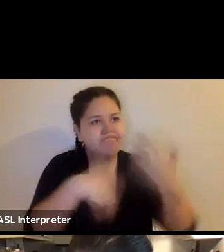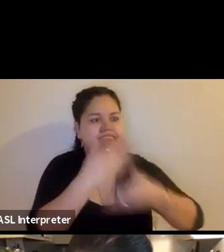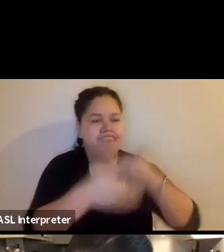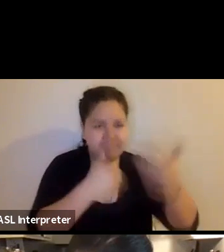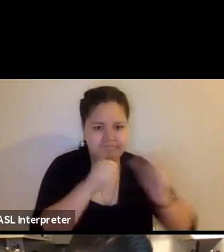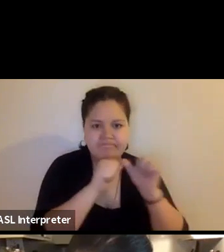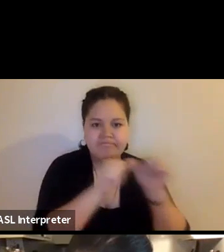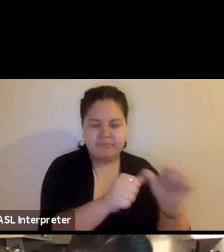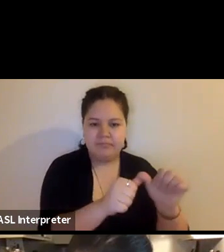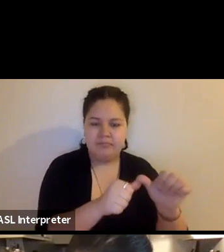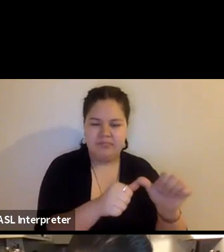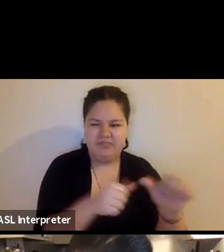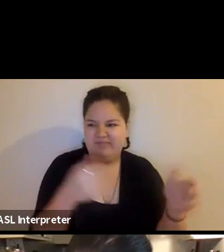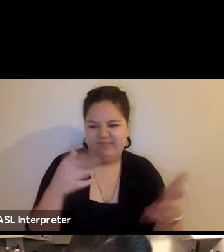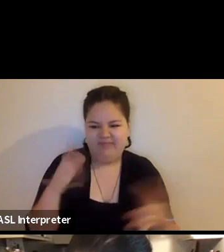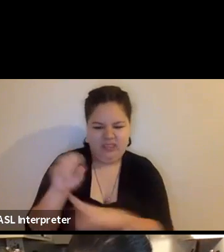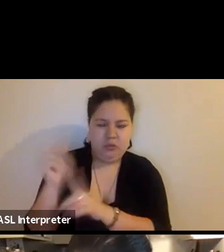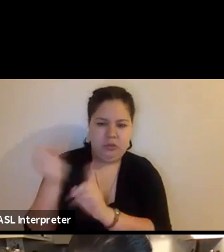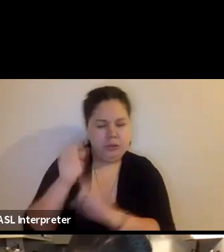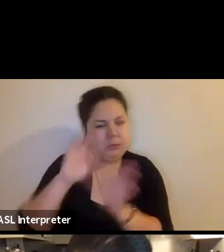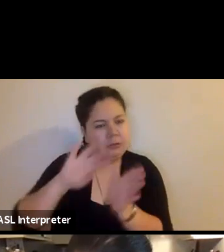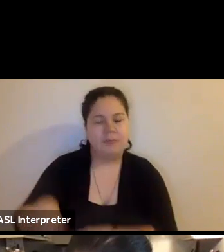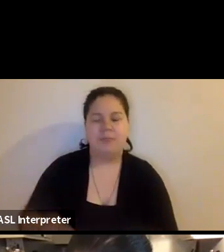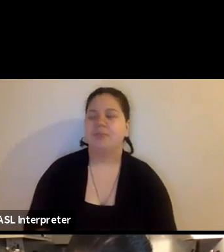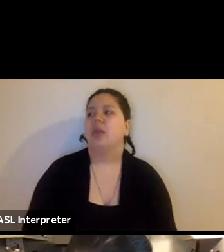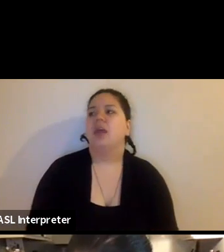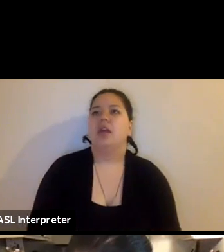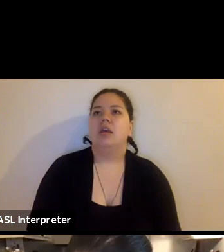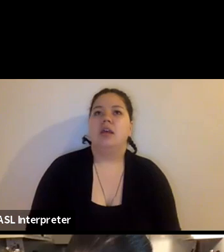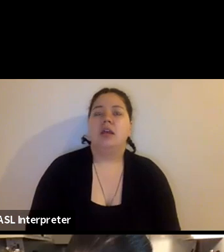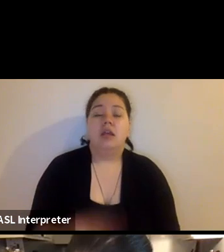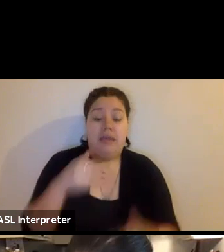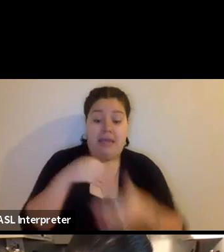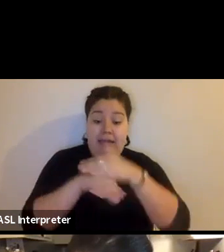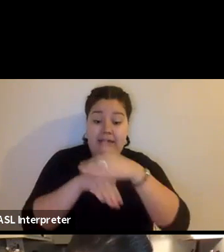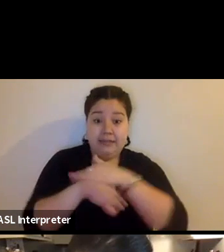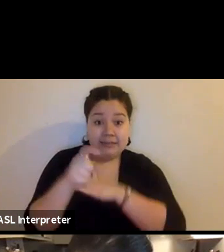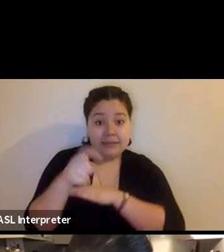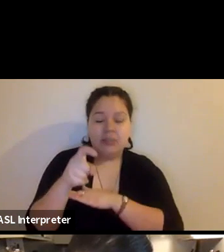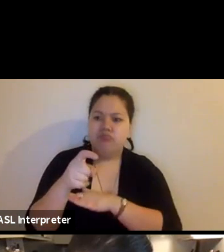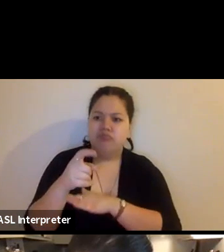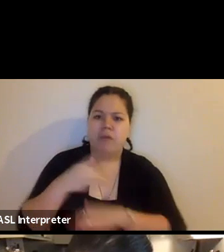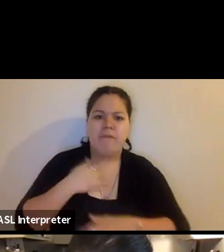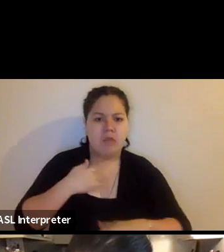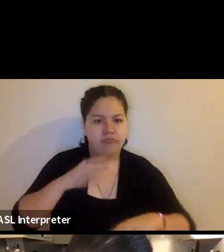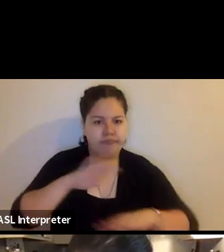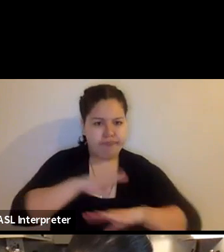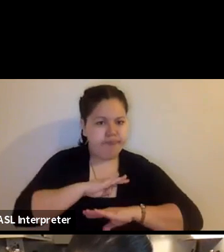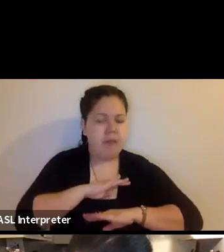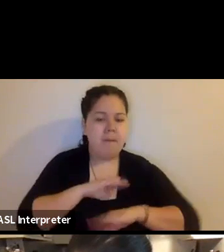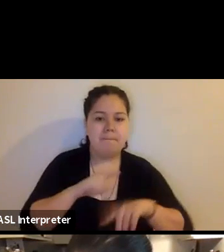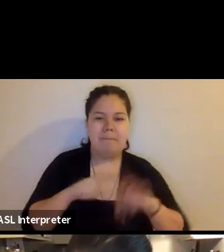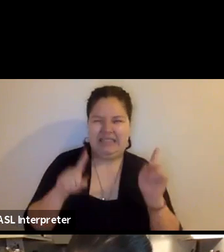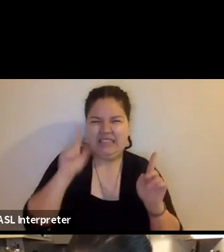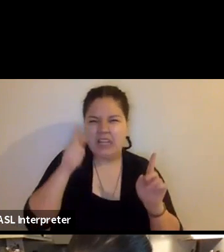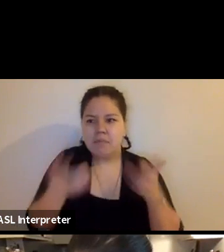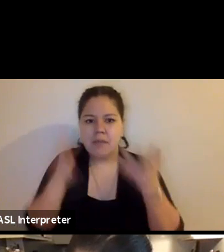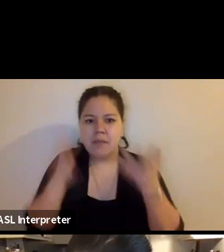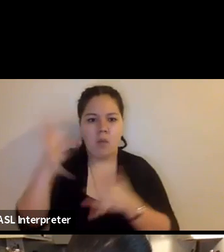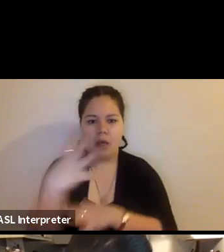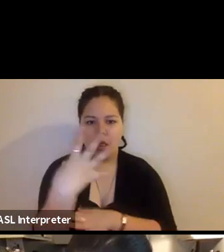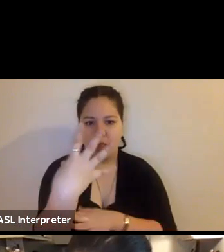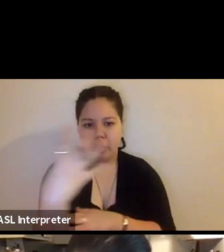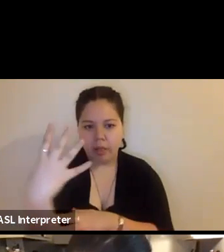hope. Access needs, all good, except I may have to turn off and stand up every now and